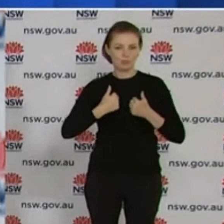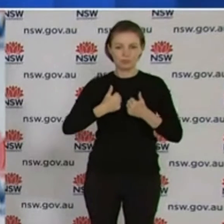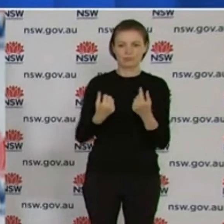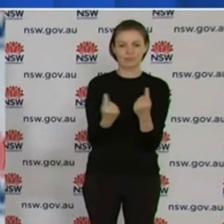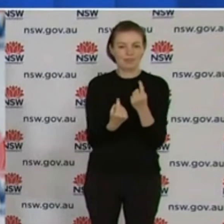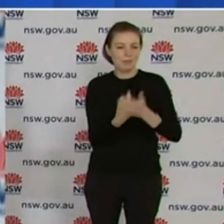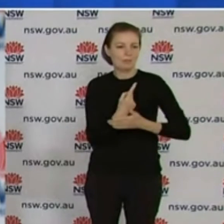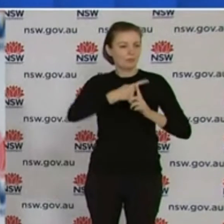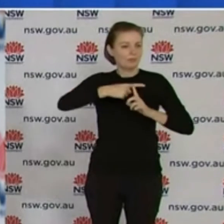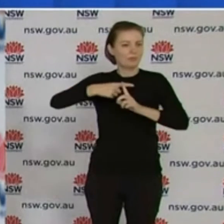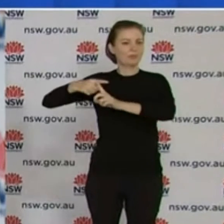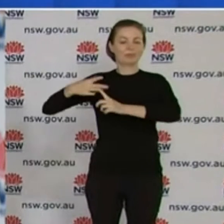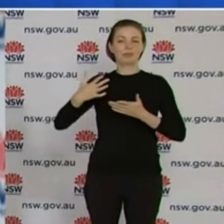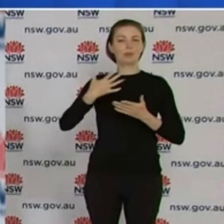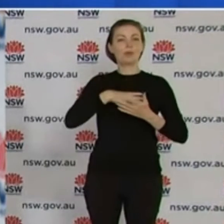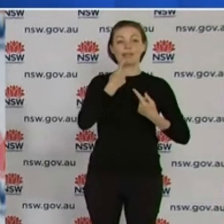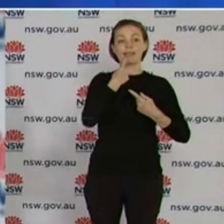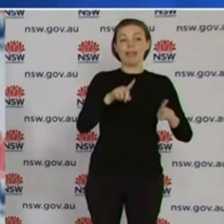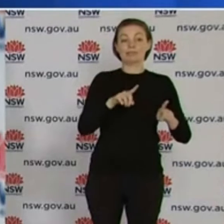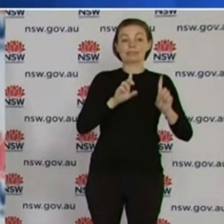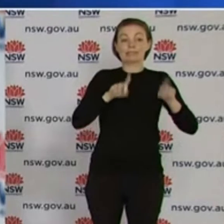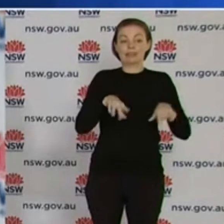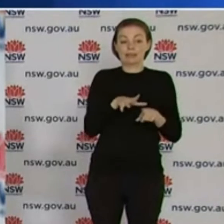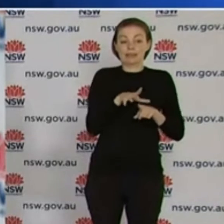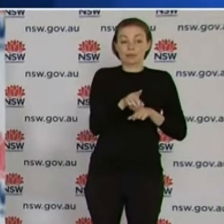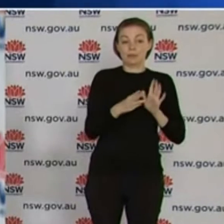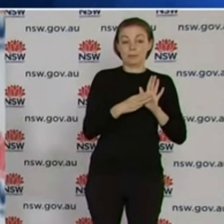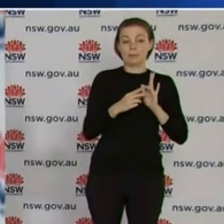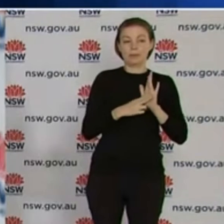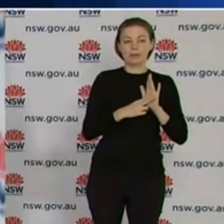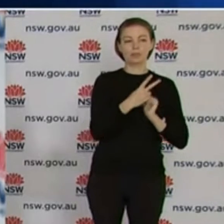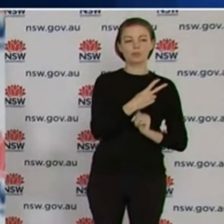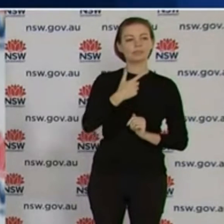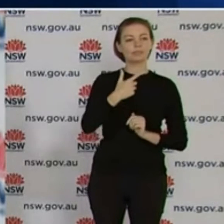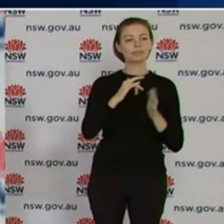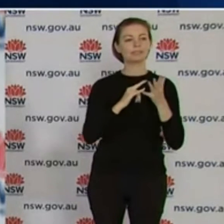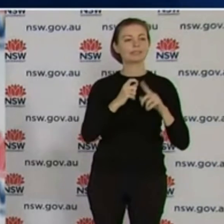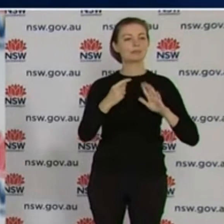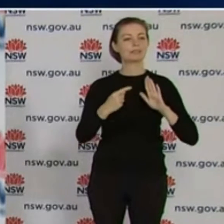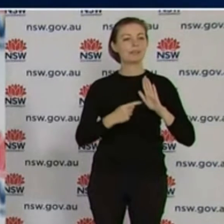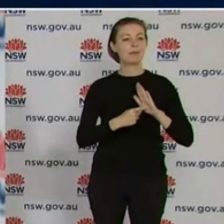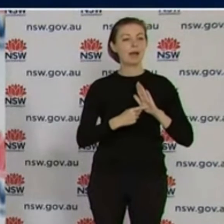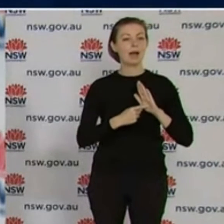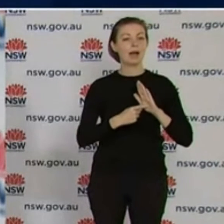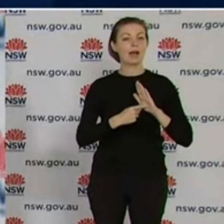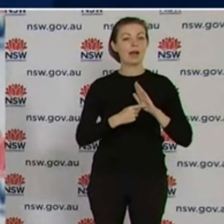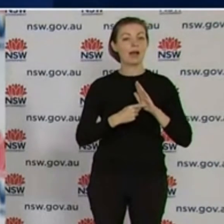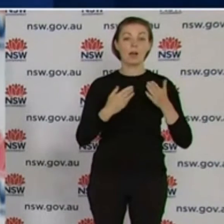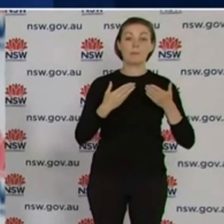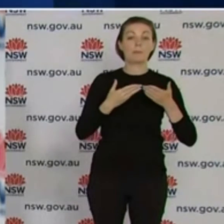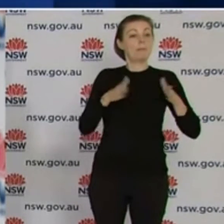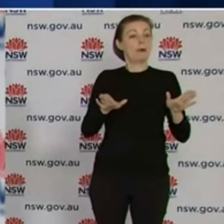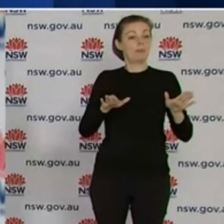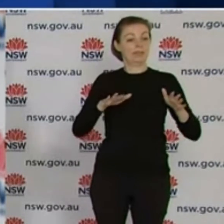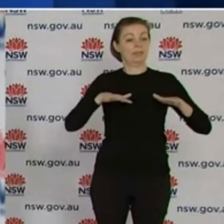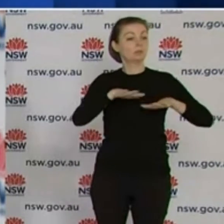the New South Wales Government is pleased to announce that from next Monday, the 27th of September, all public pools will be open